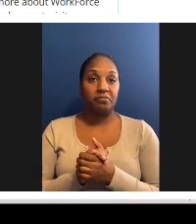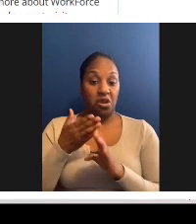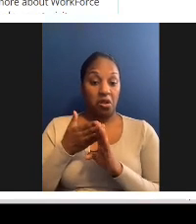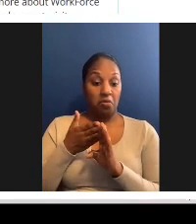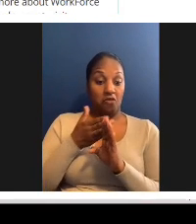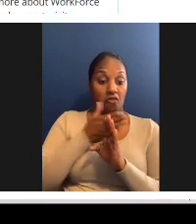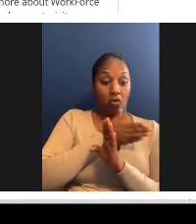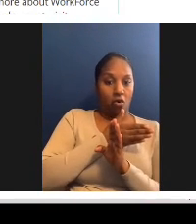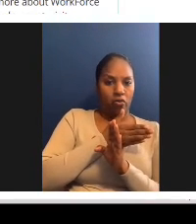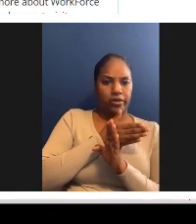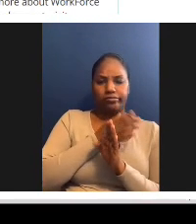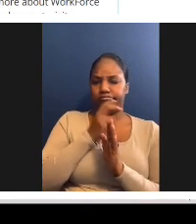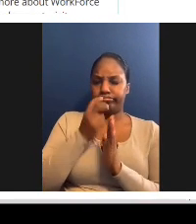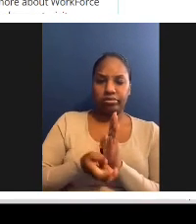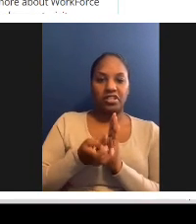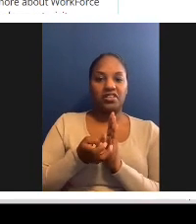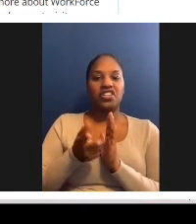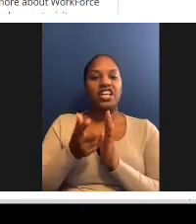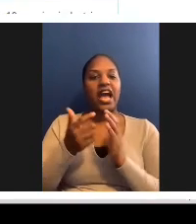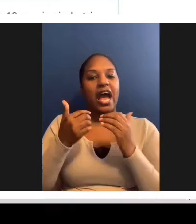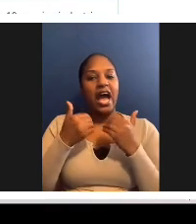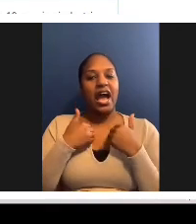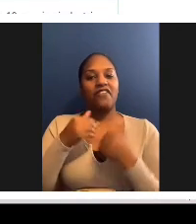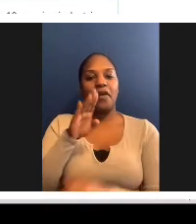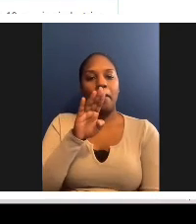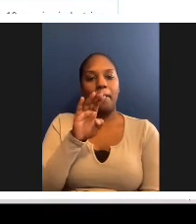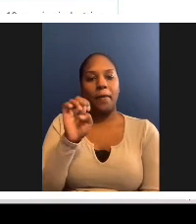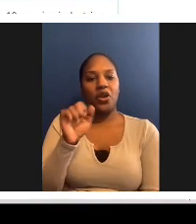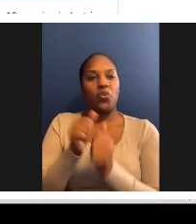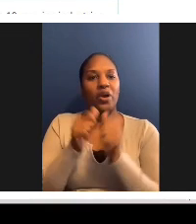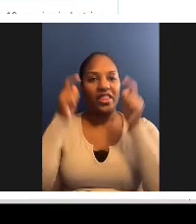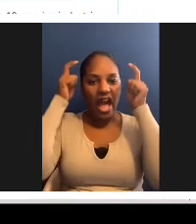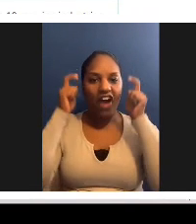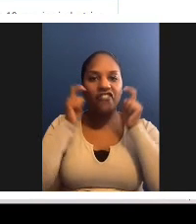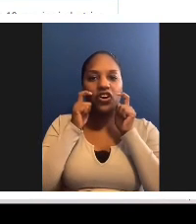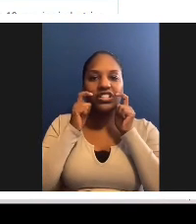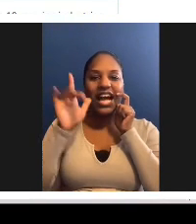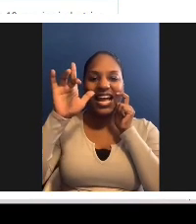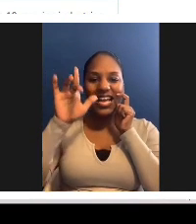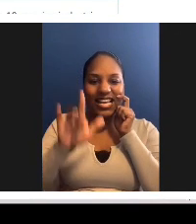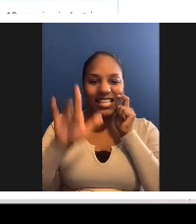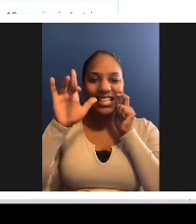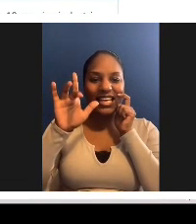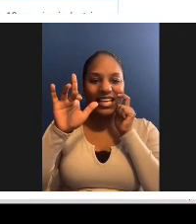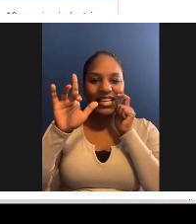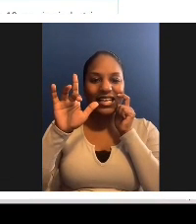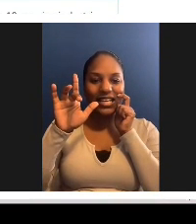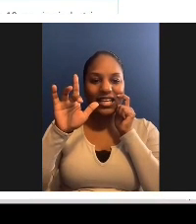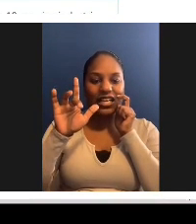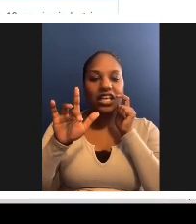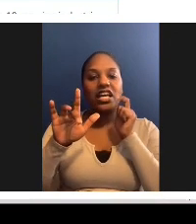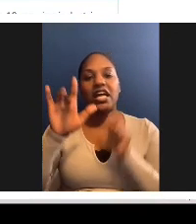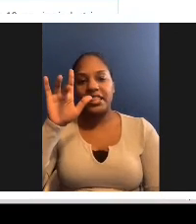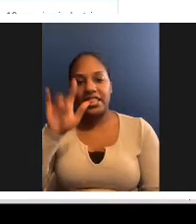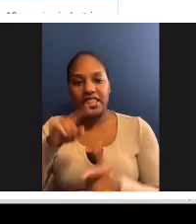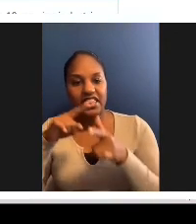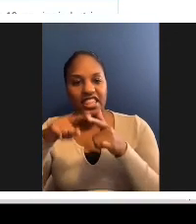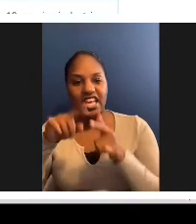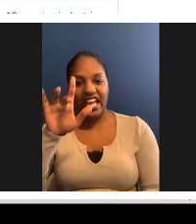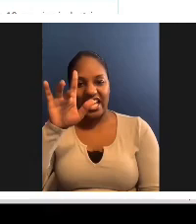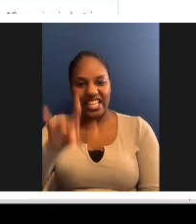notice this. It's a B with the headphones on. If you click that, and then you click the question mark, these are all